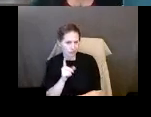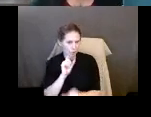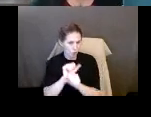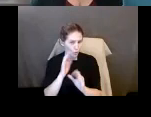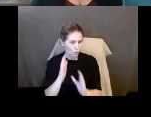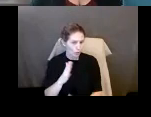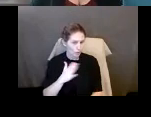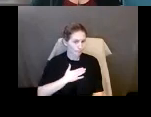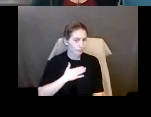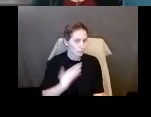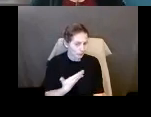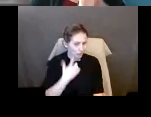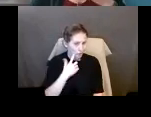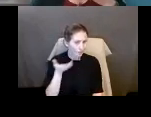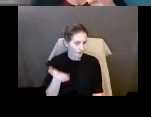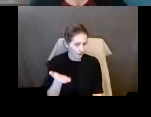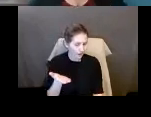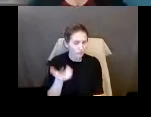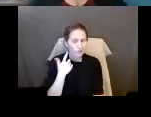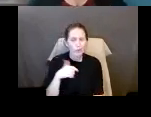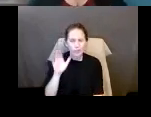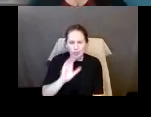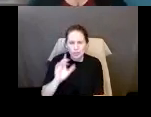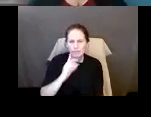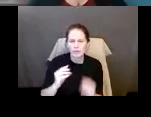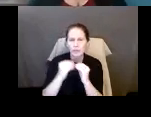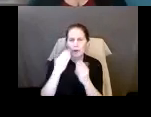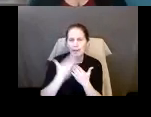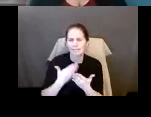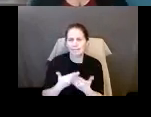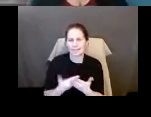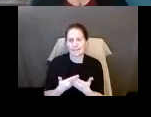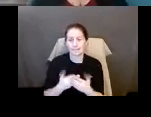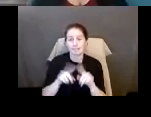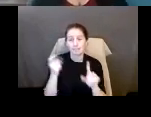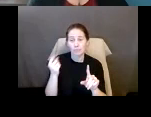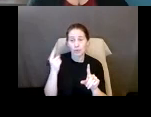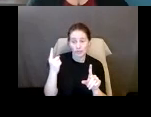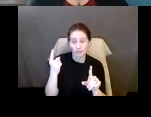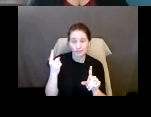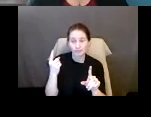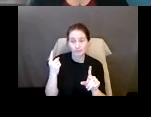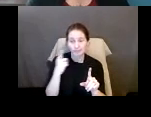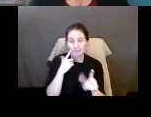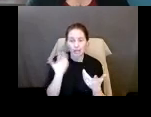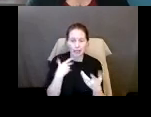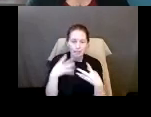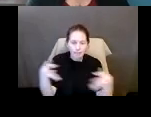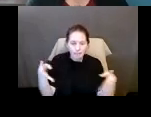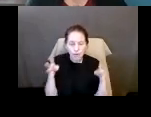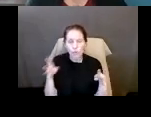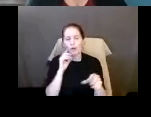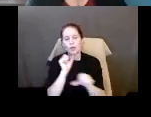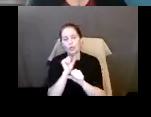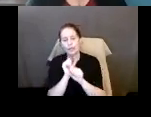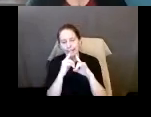be there, right? And we're looking for more evidence. But in addition to the forts or the labor camps, there's